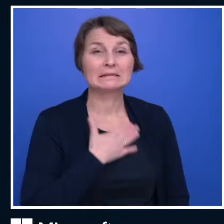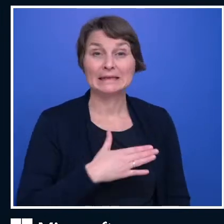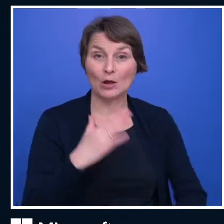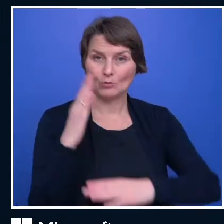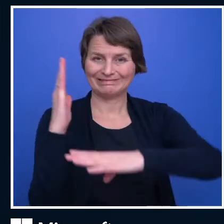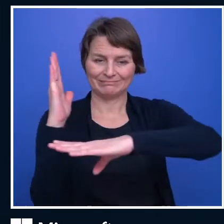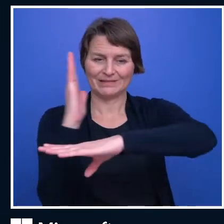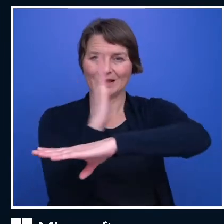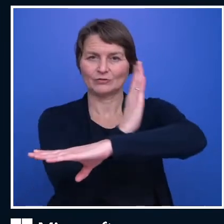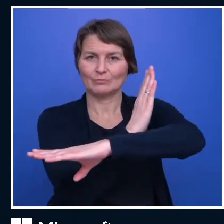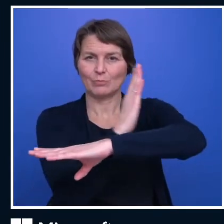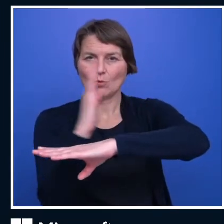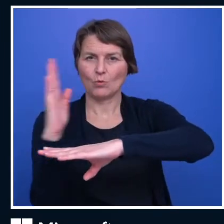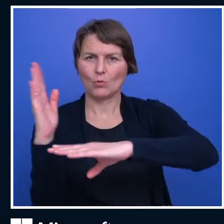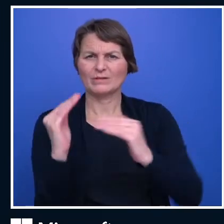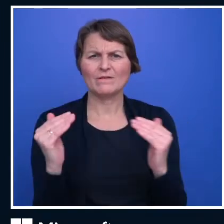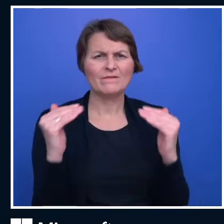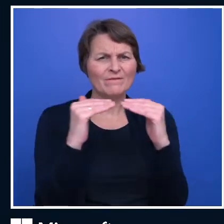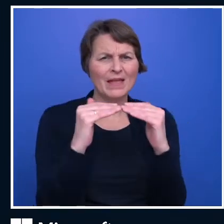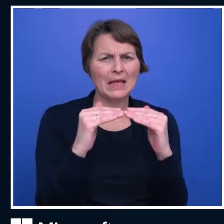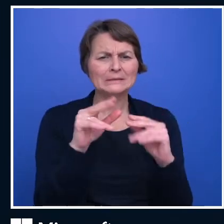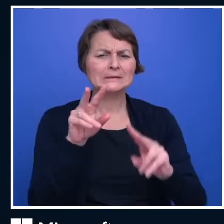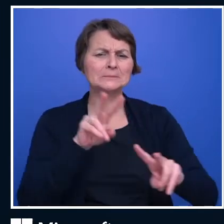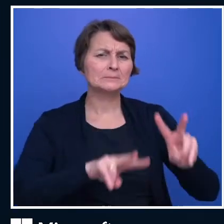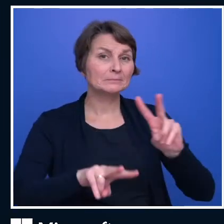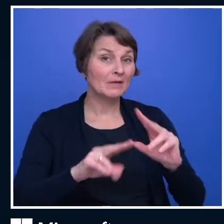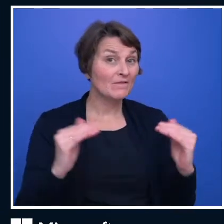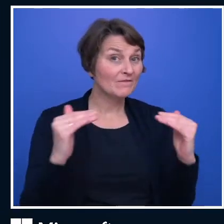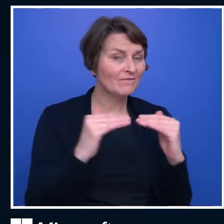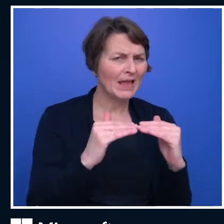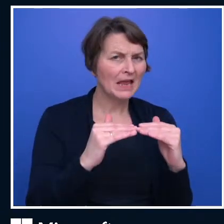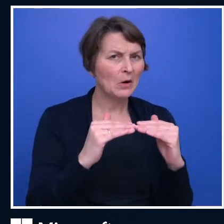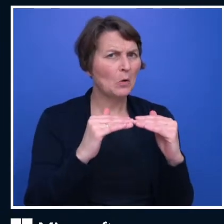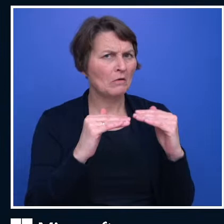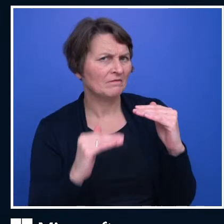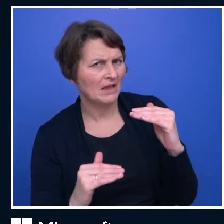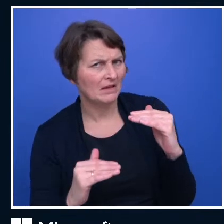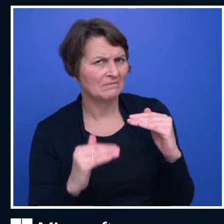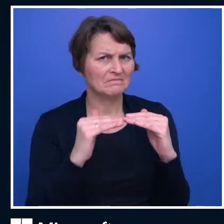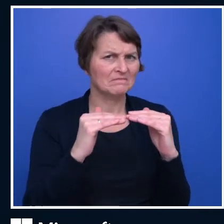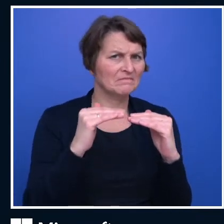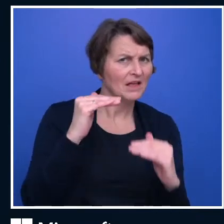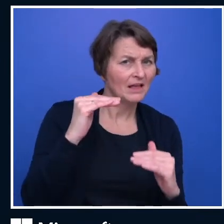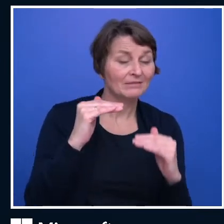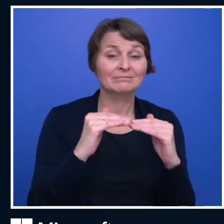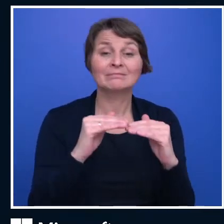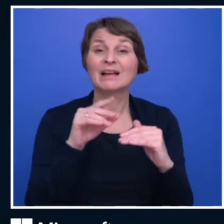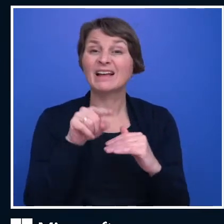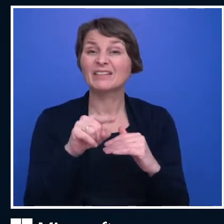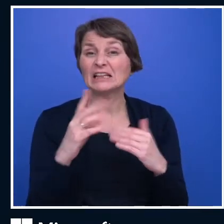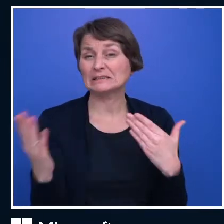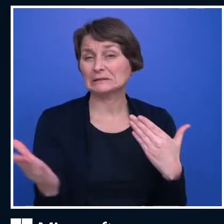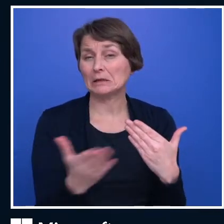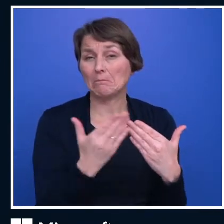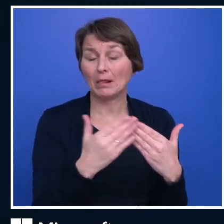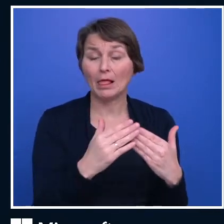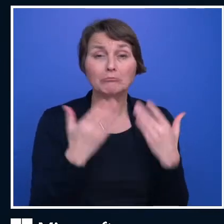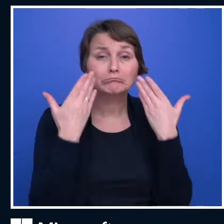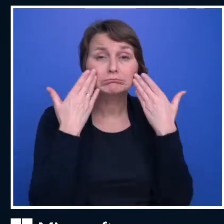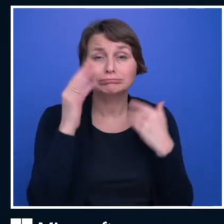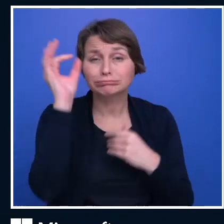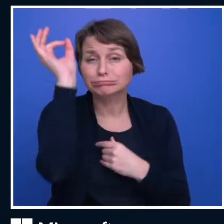how unfair my model is. So this is a simple model. It has no idea about fairness, or as I like to call it, it's